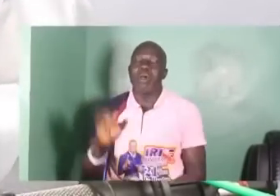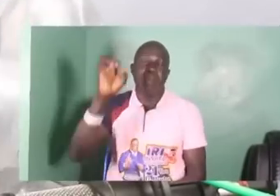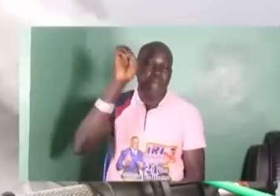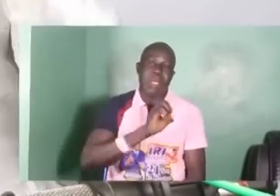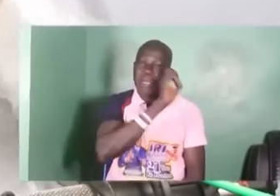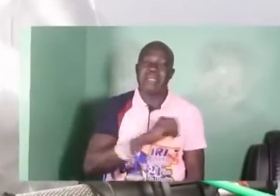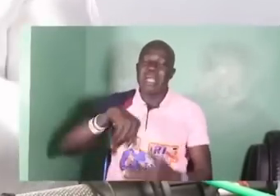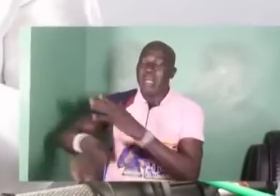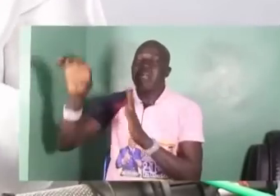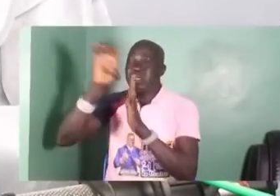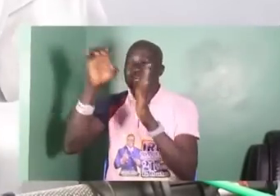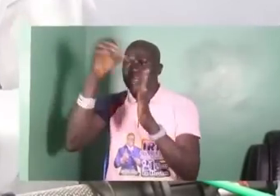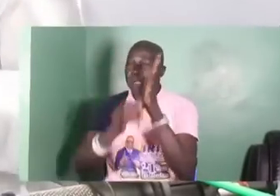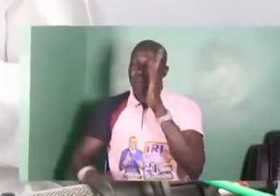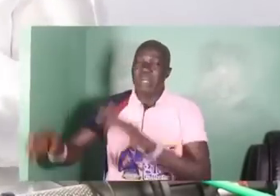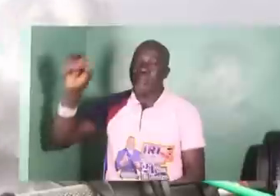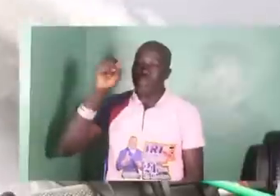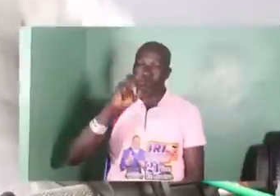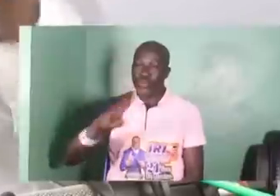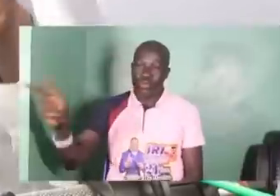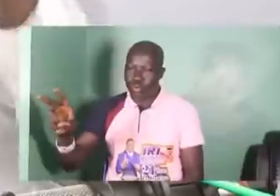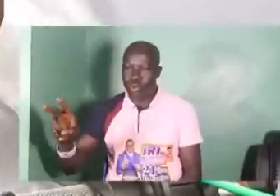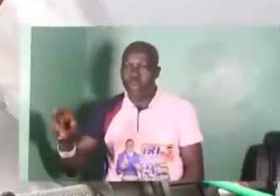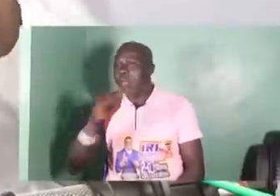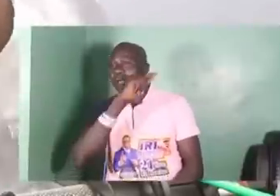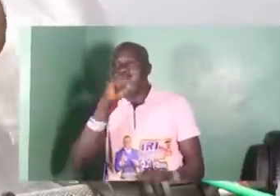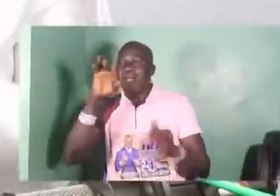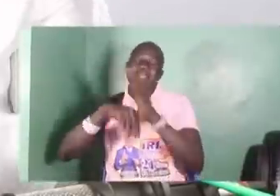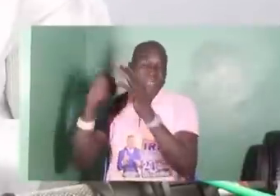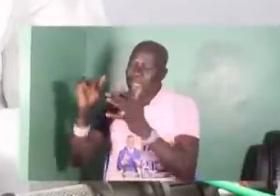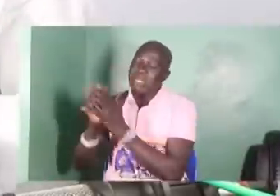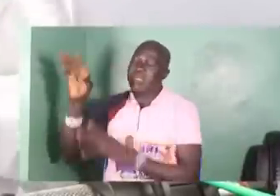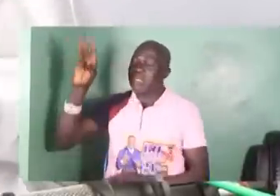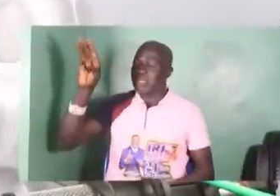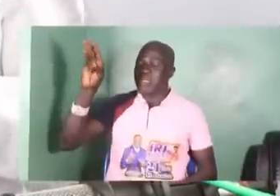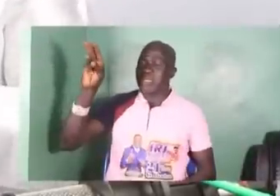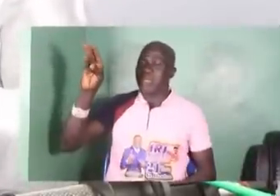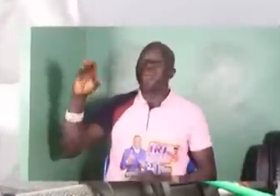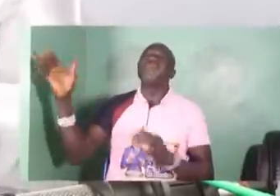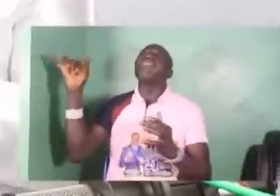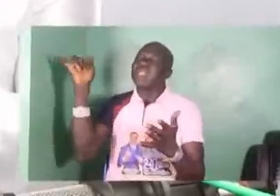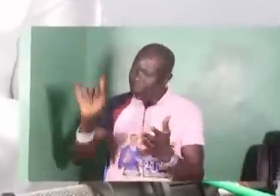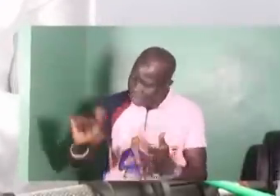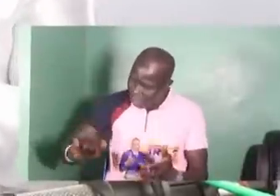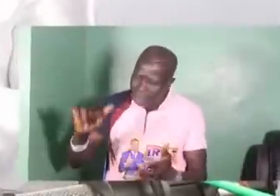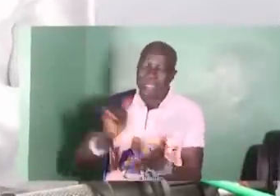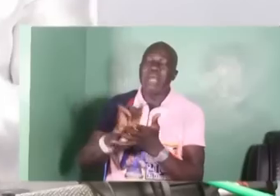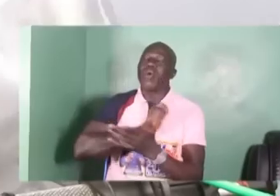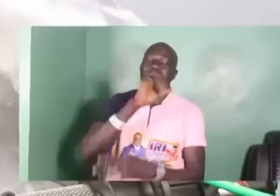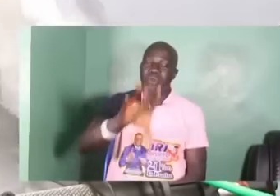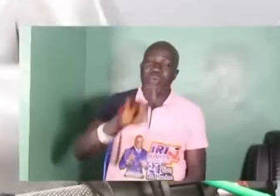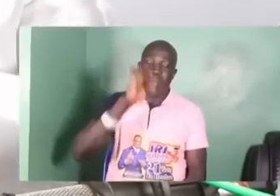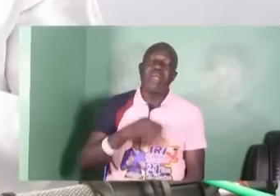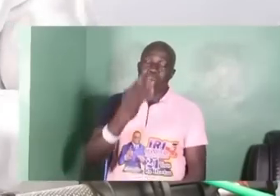branches. In Ibadan, ni Eko, in Lagos, ni Sangwater, Sangwater, Ikorodu, Ikorodu, Aja, Aja, Abulegba, Abulegba, Lusada,